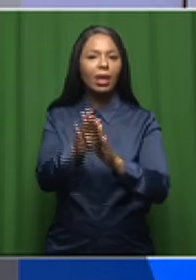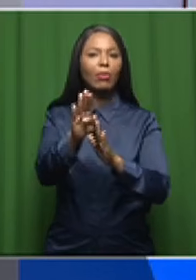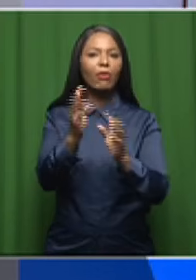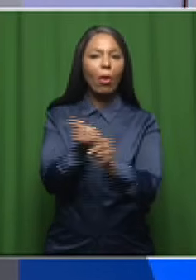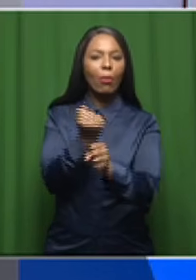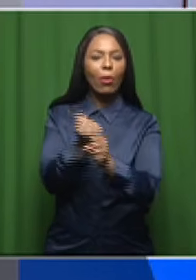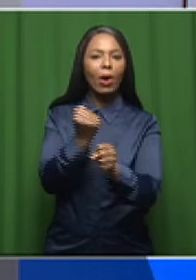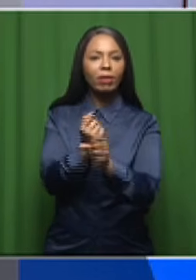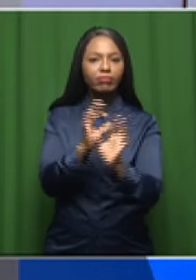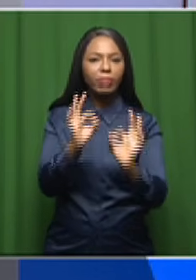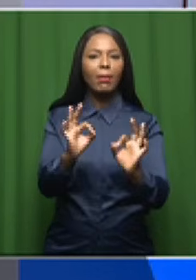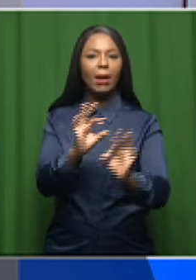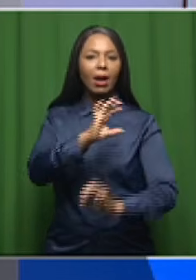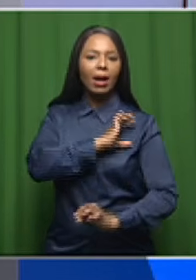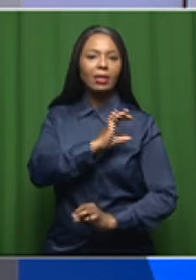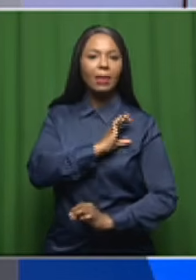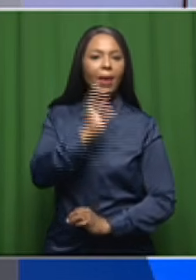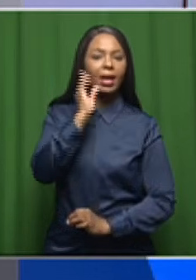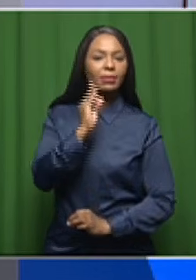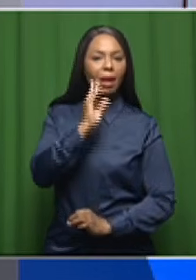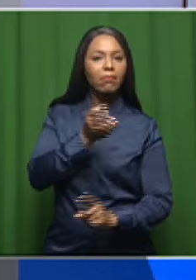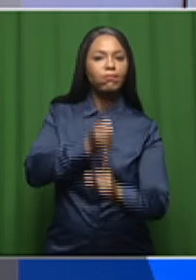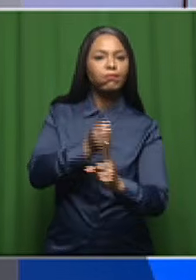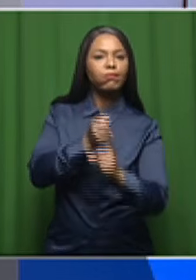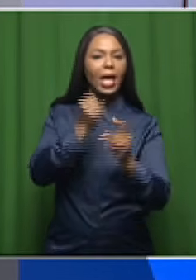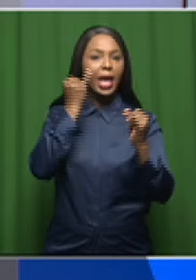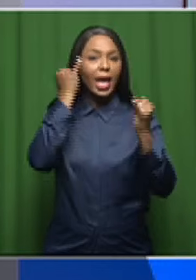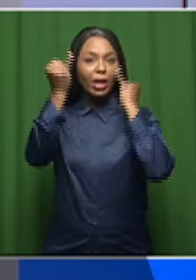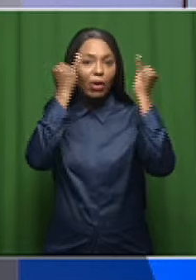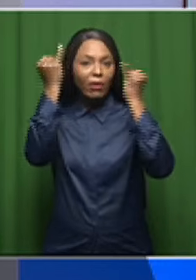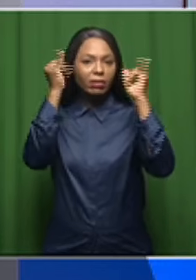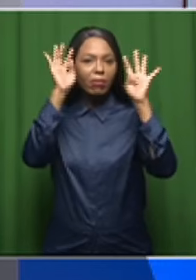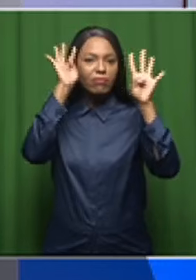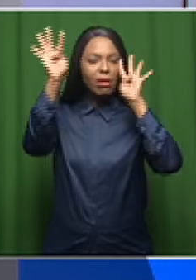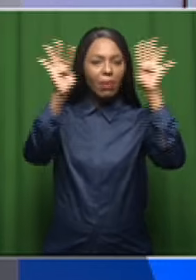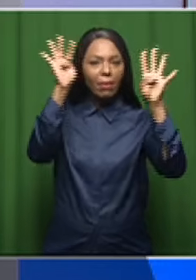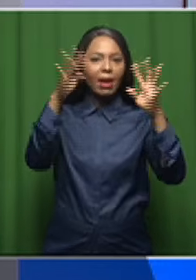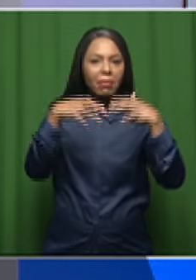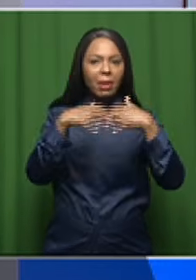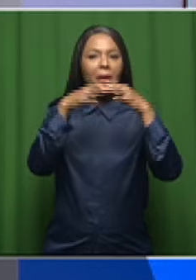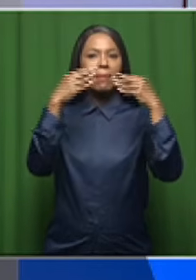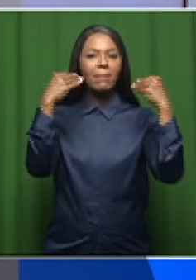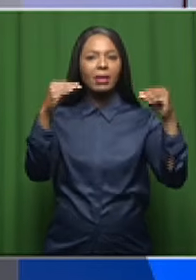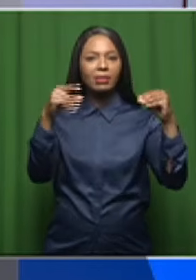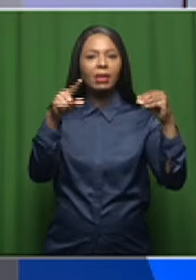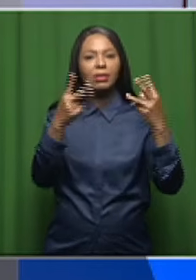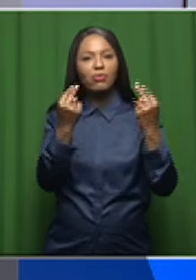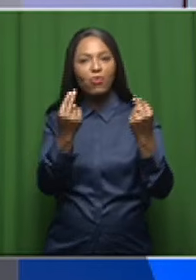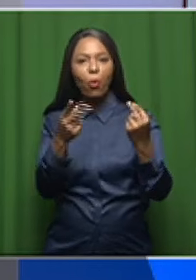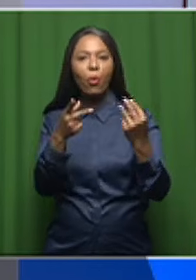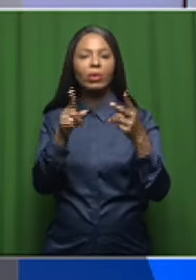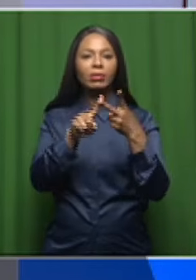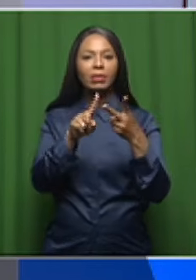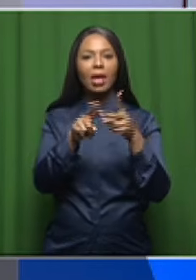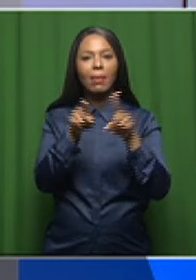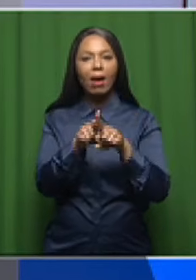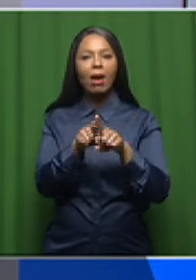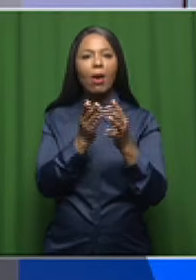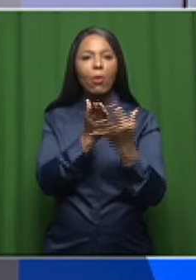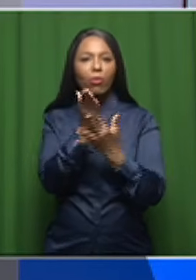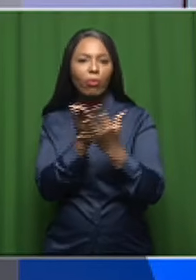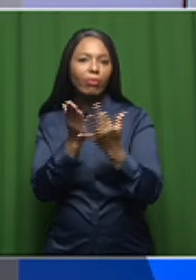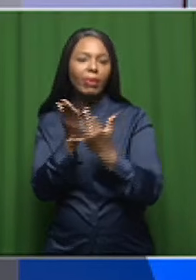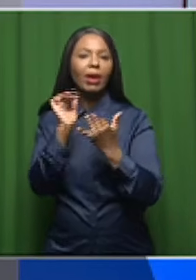customer experiences, drive innovation and create new business models and revenue streams. However, the inequality